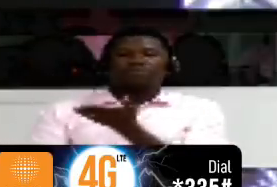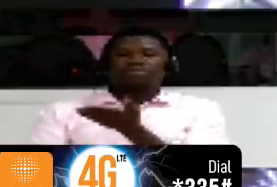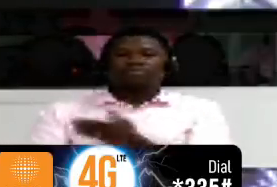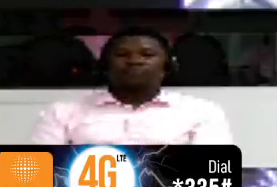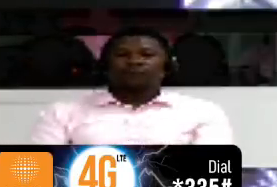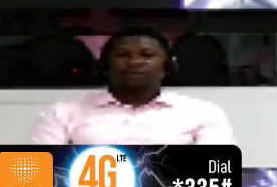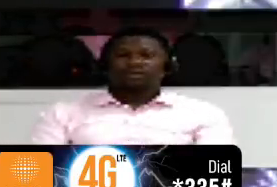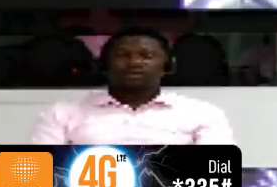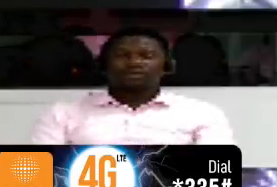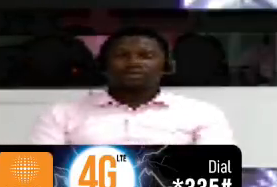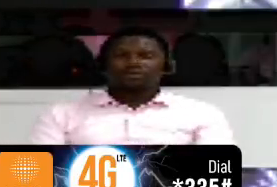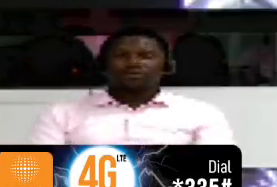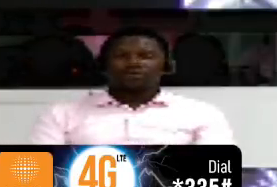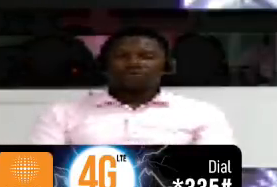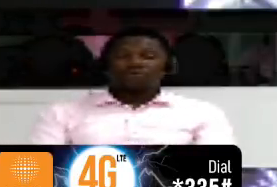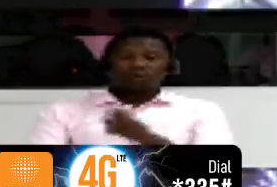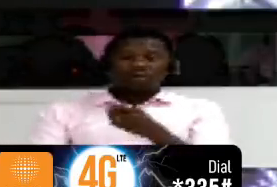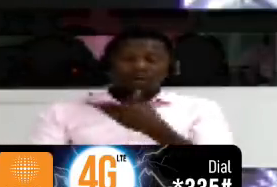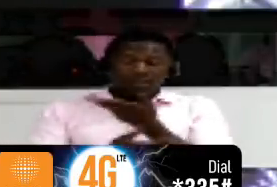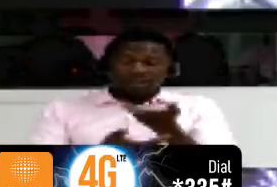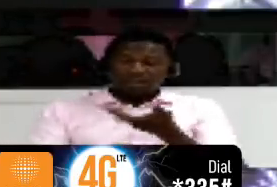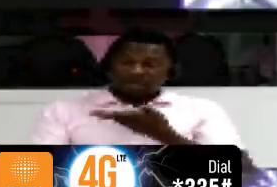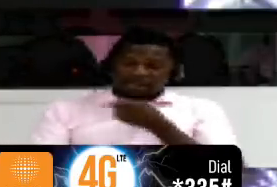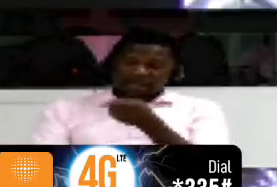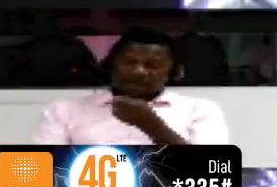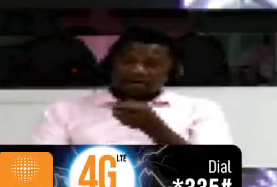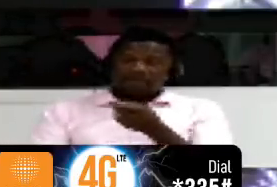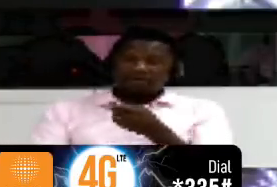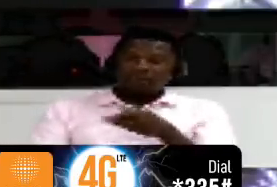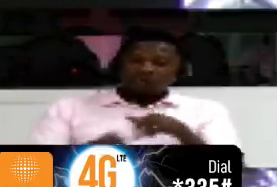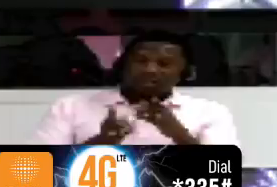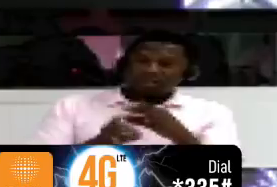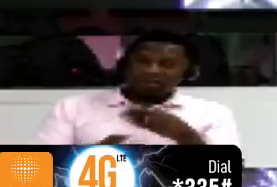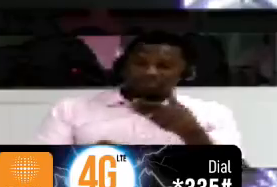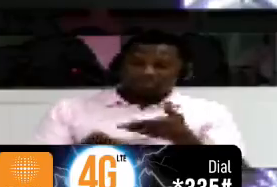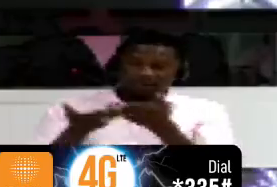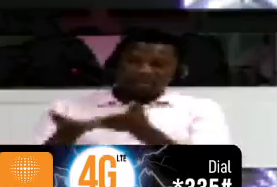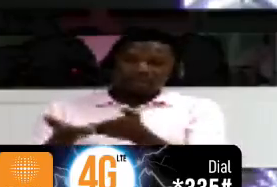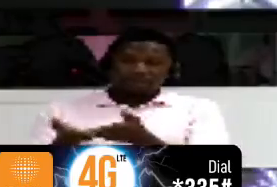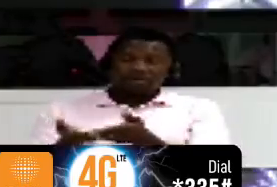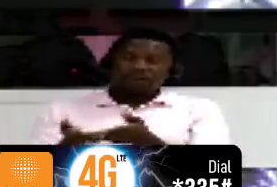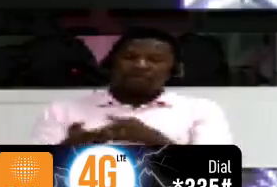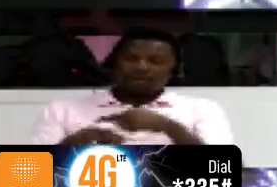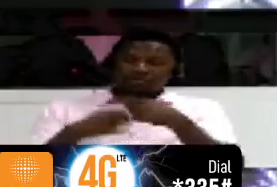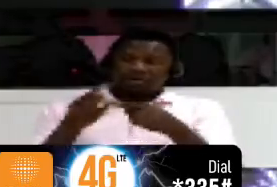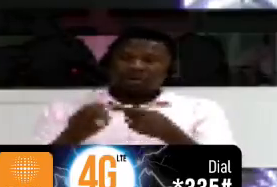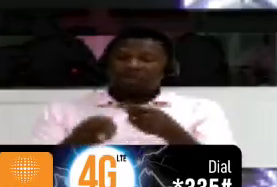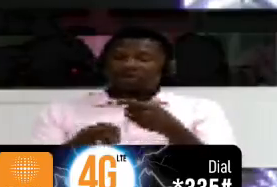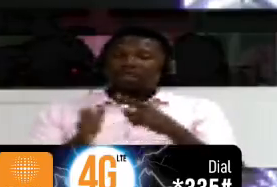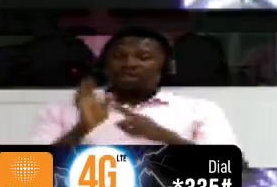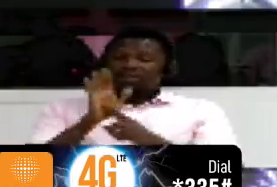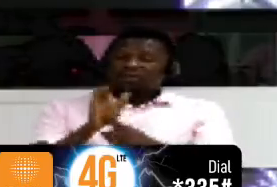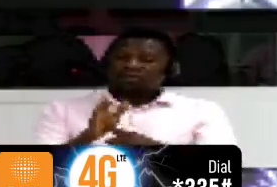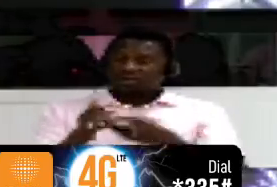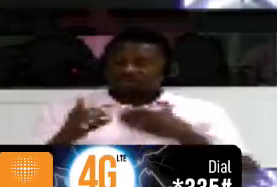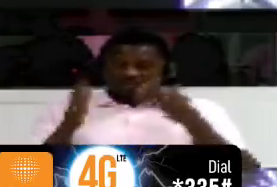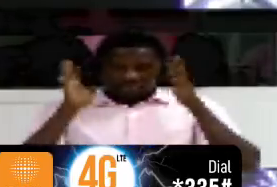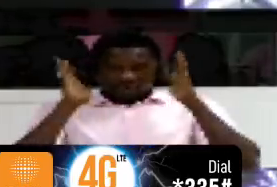Were there mechanisms in place within the union to deal with, for instance, conflict or